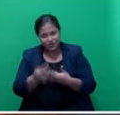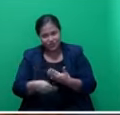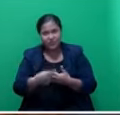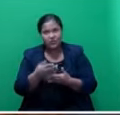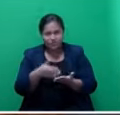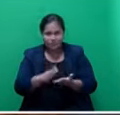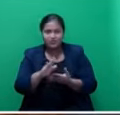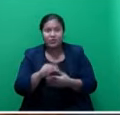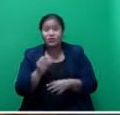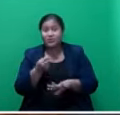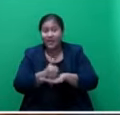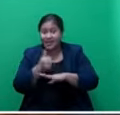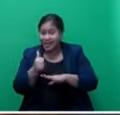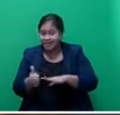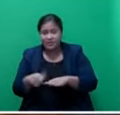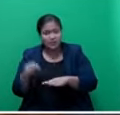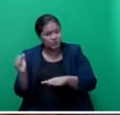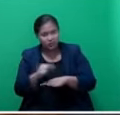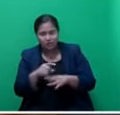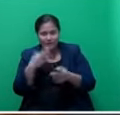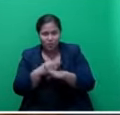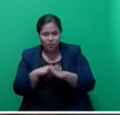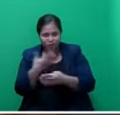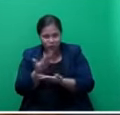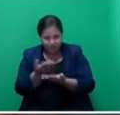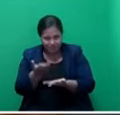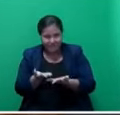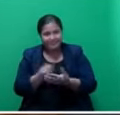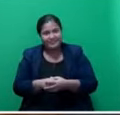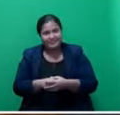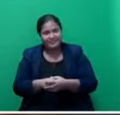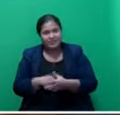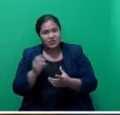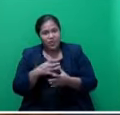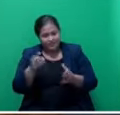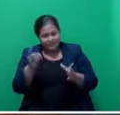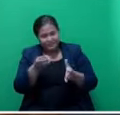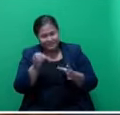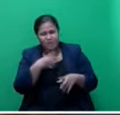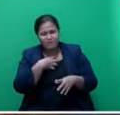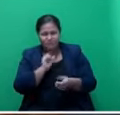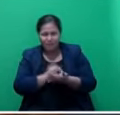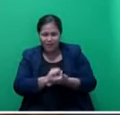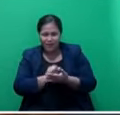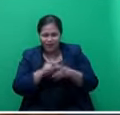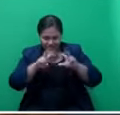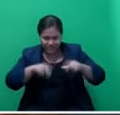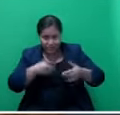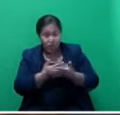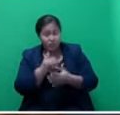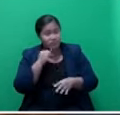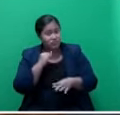will really give this some teeth and define child pornography in the Crimes Act. I also call on the government to